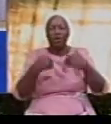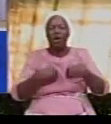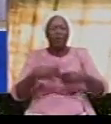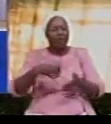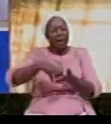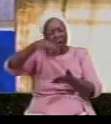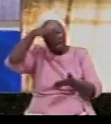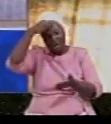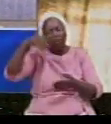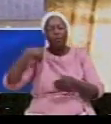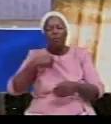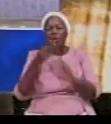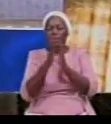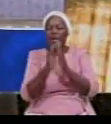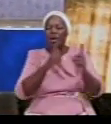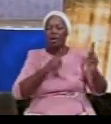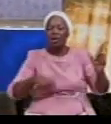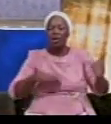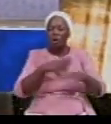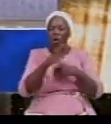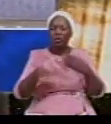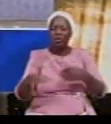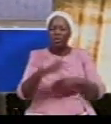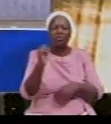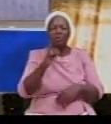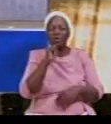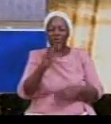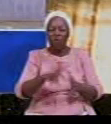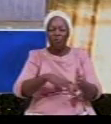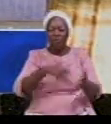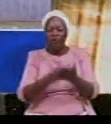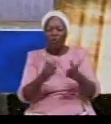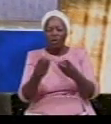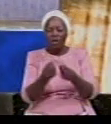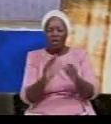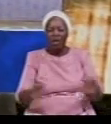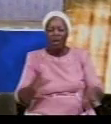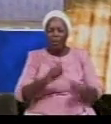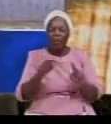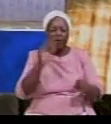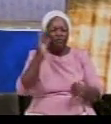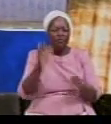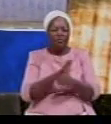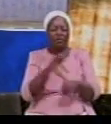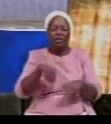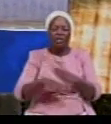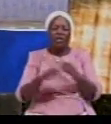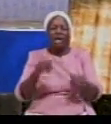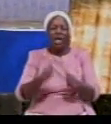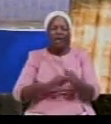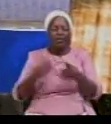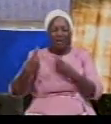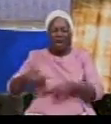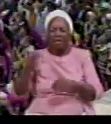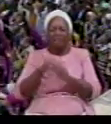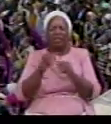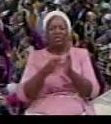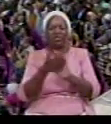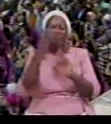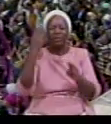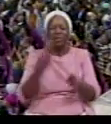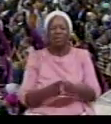pray, Lord, all these things will not fall to the ground, but will be fruitful in every heart, in Jesus'